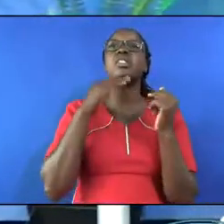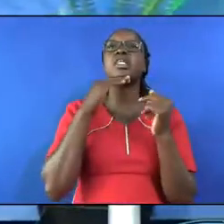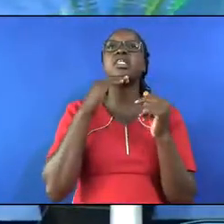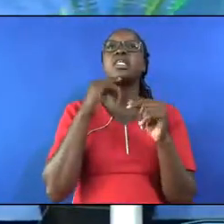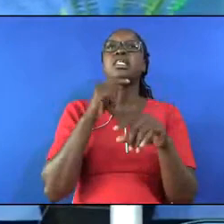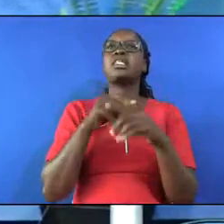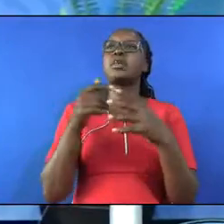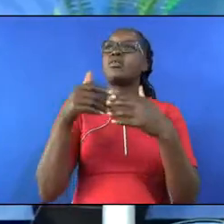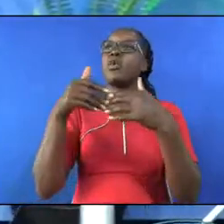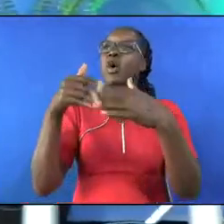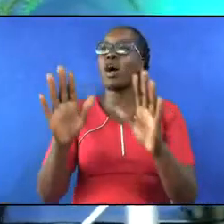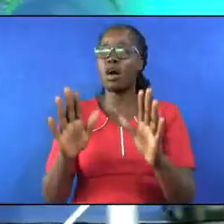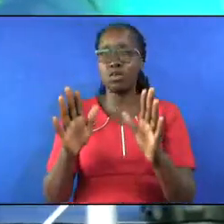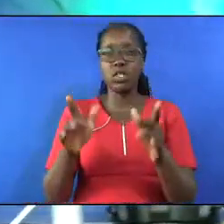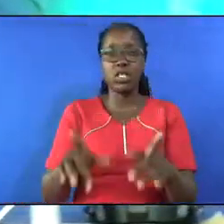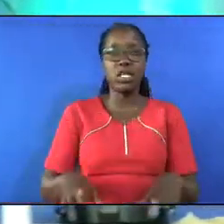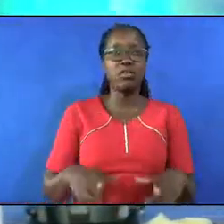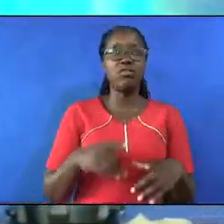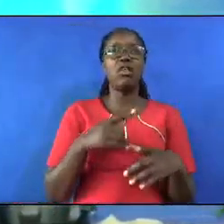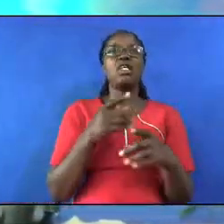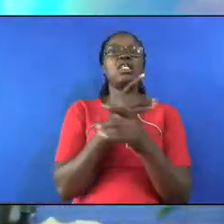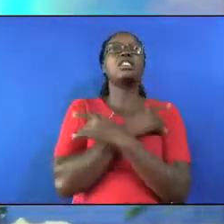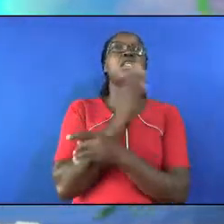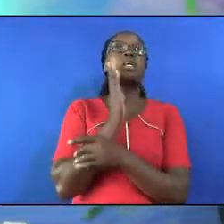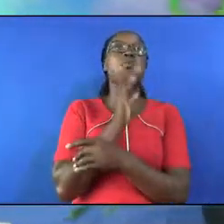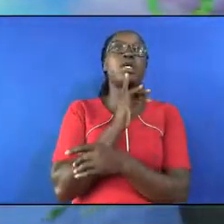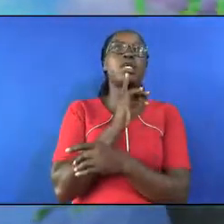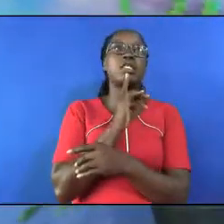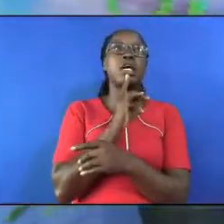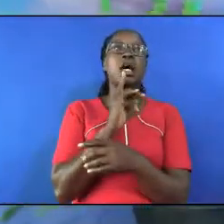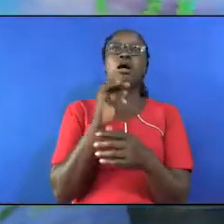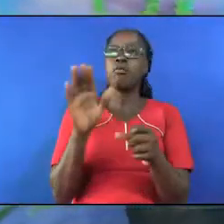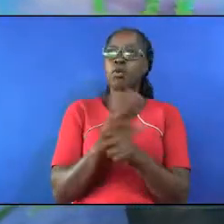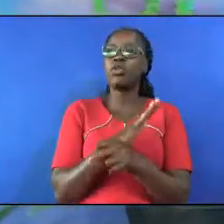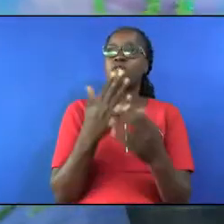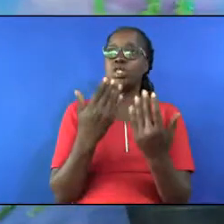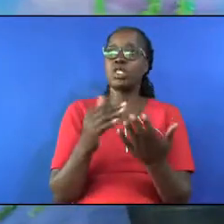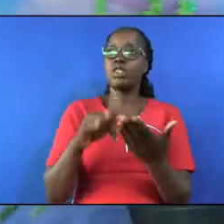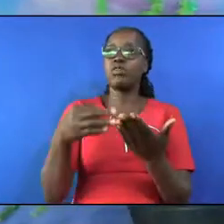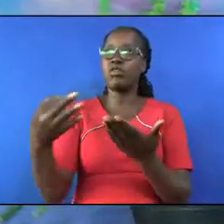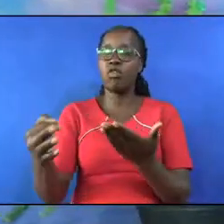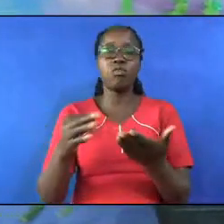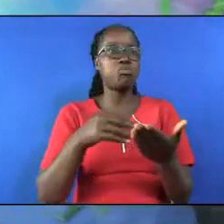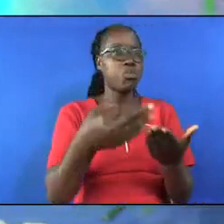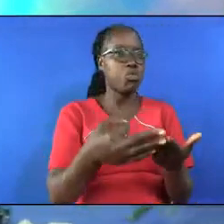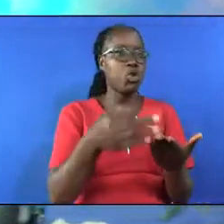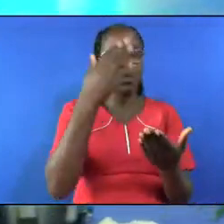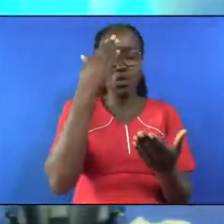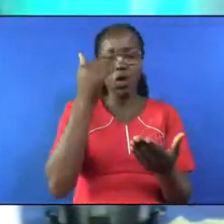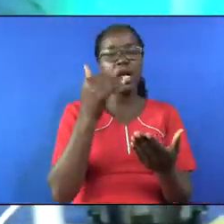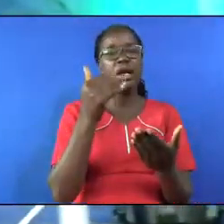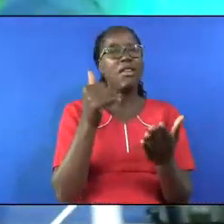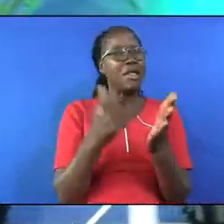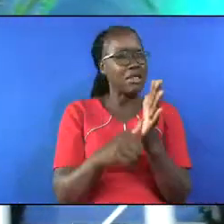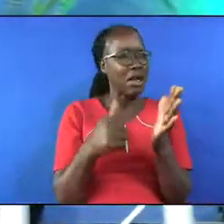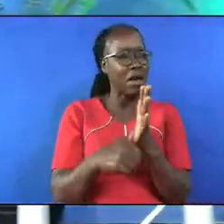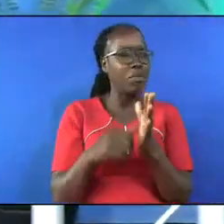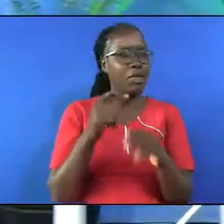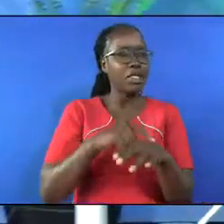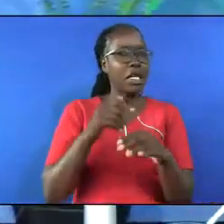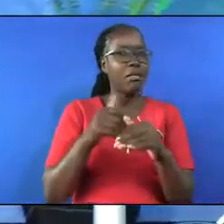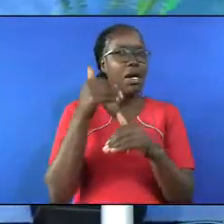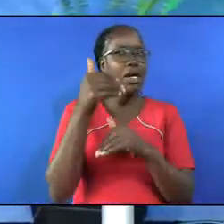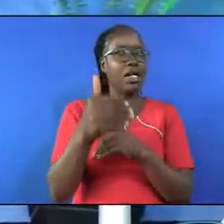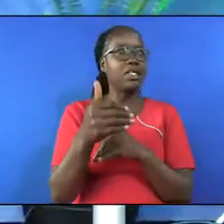dear parents, it is very unfortunate that many of our children may fall. Bearing in mind the kind of troublous times that are